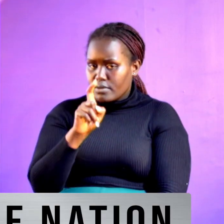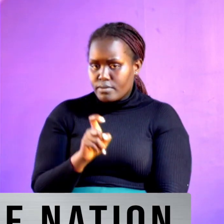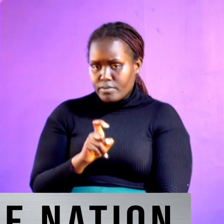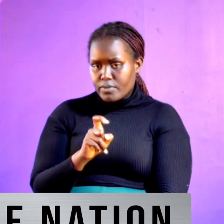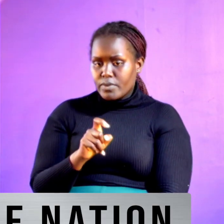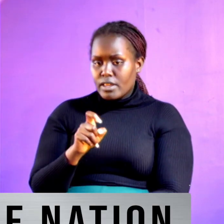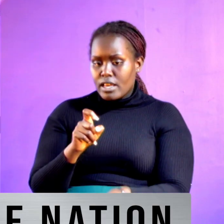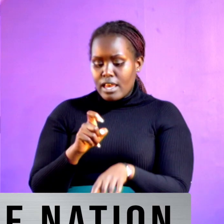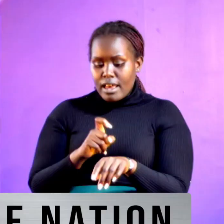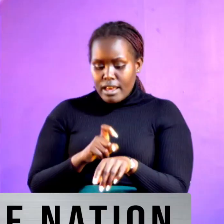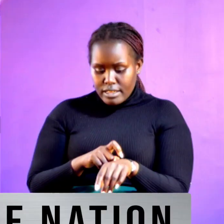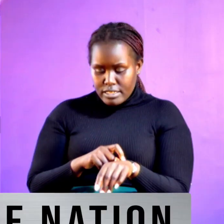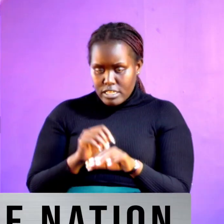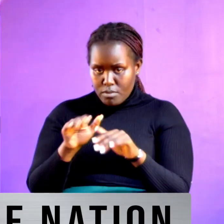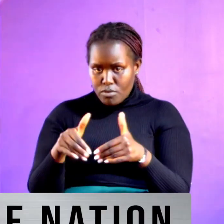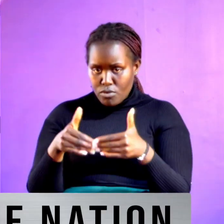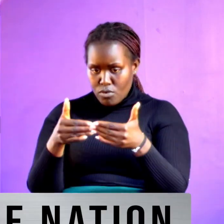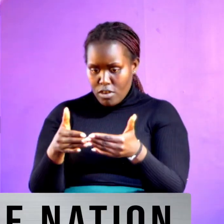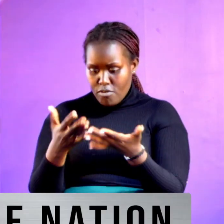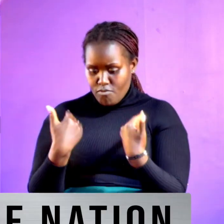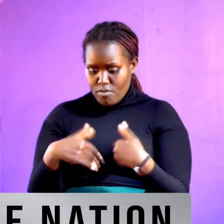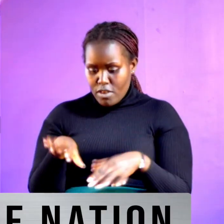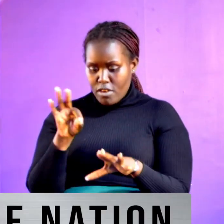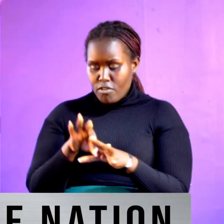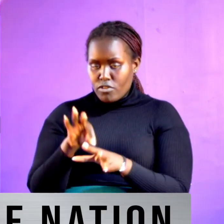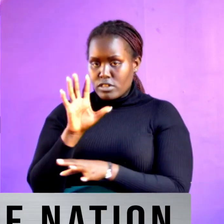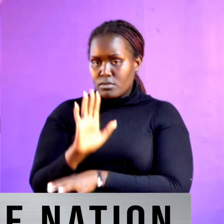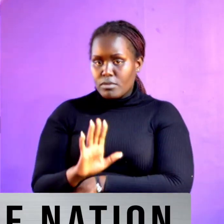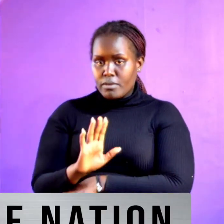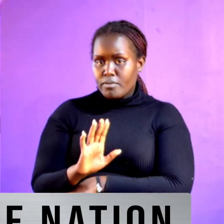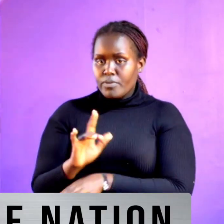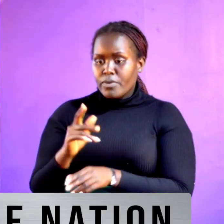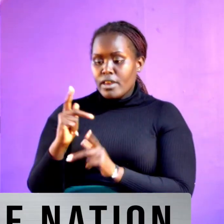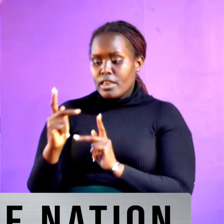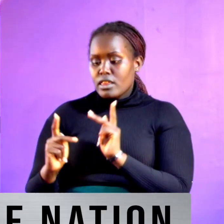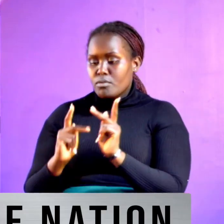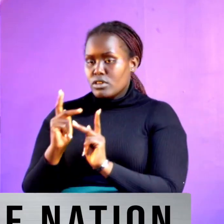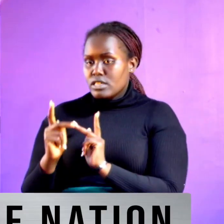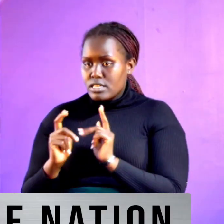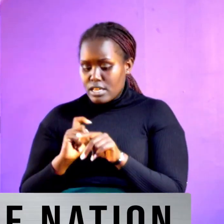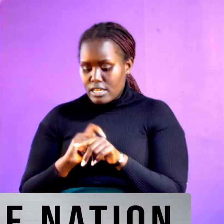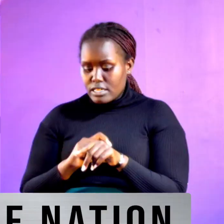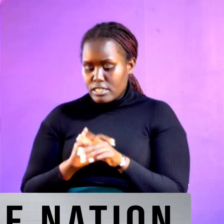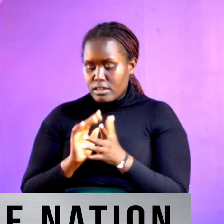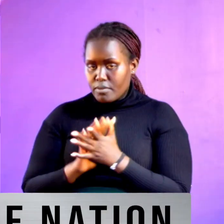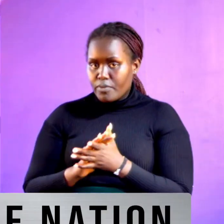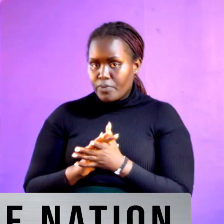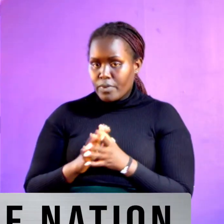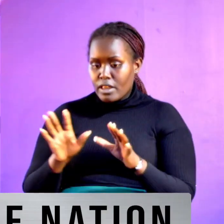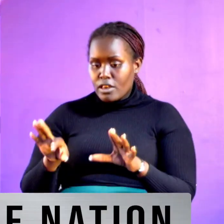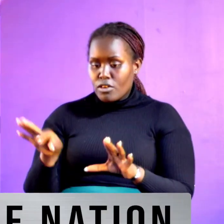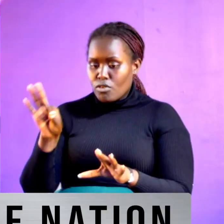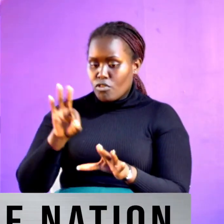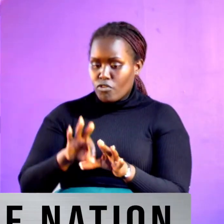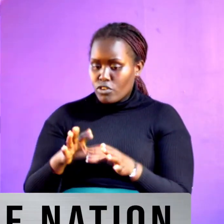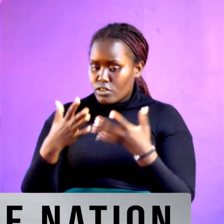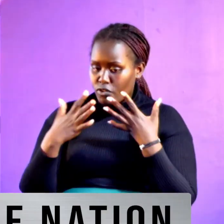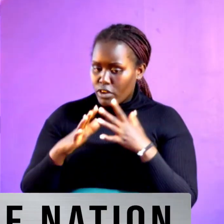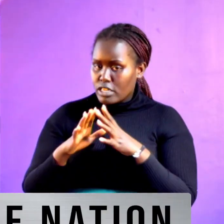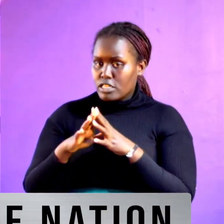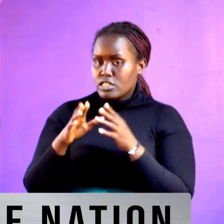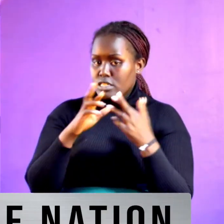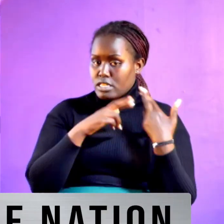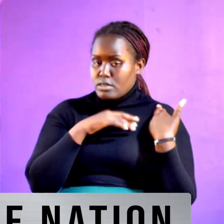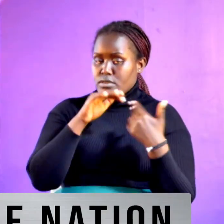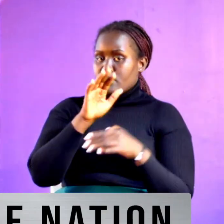you give me your vote, I think the process. When you go and cast your vote, it's your civic responsibility.